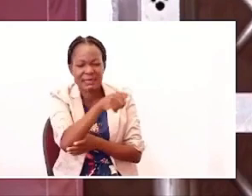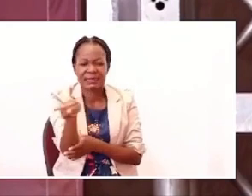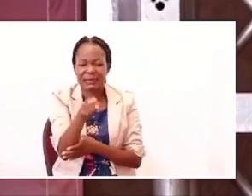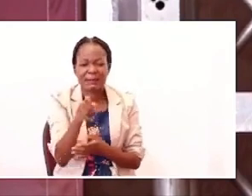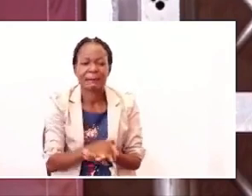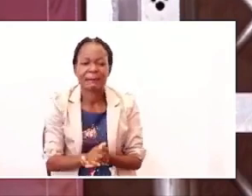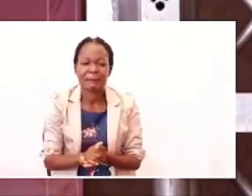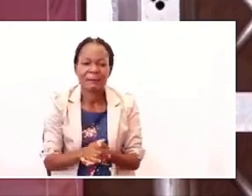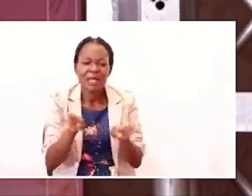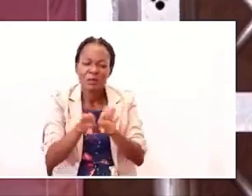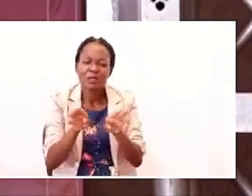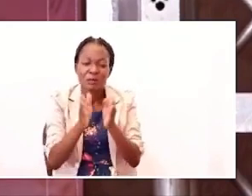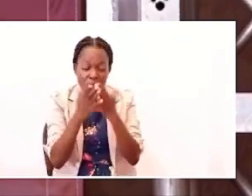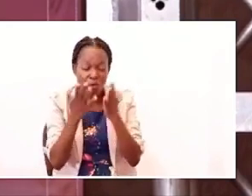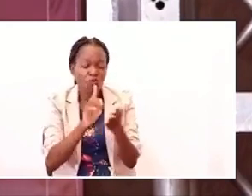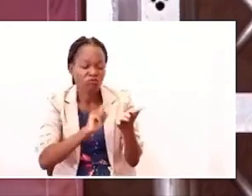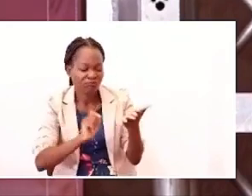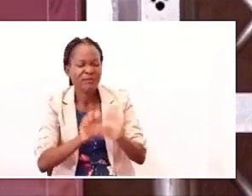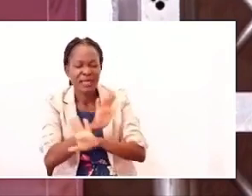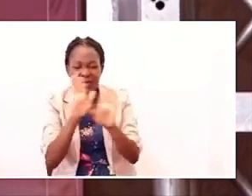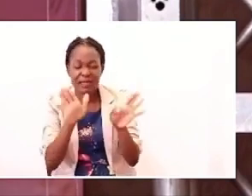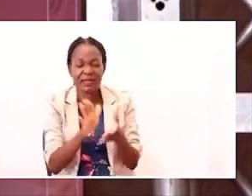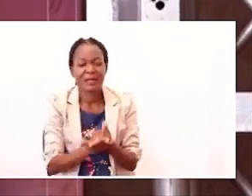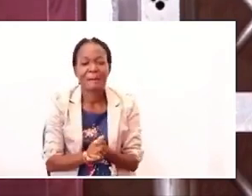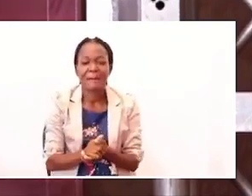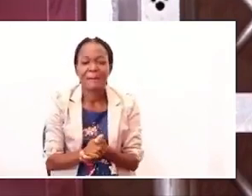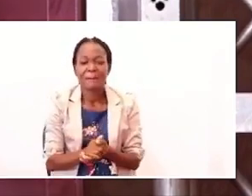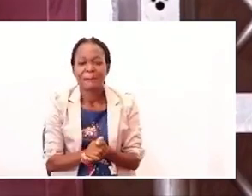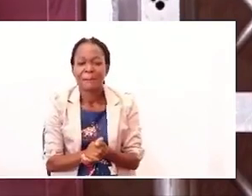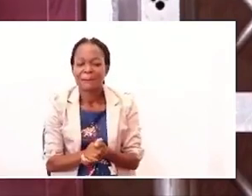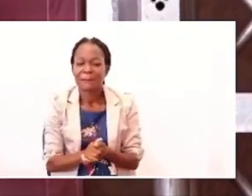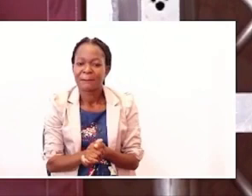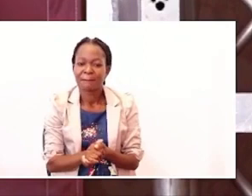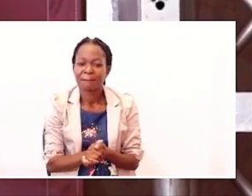The literature is very clear that